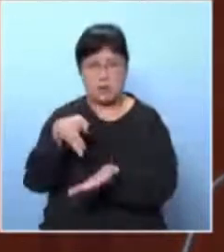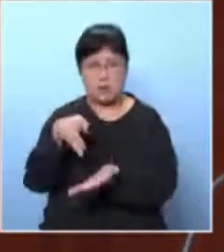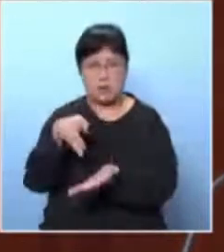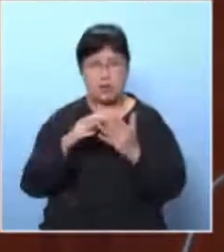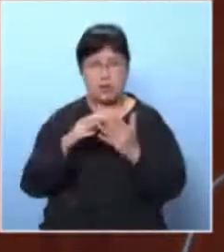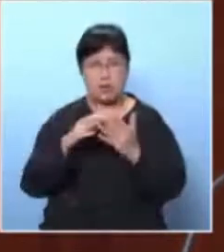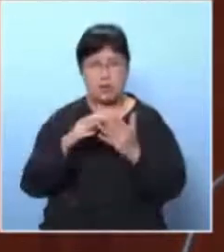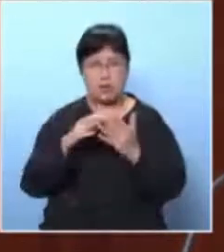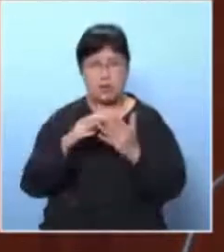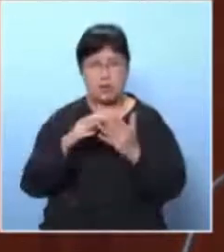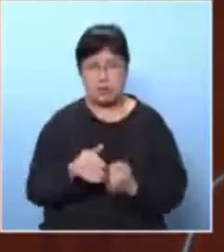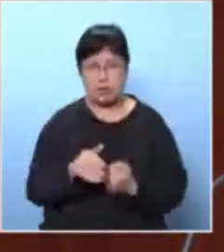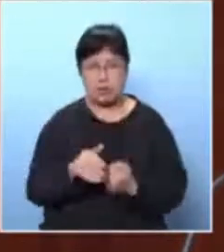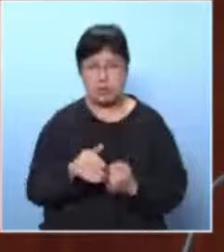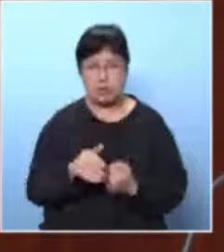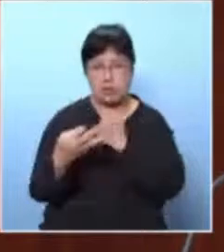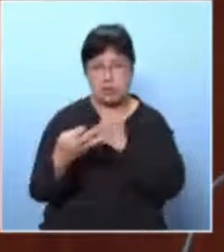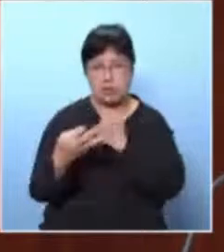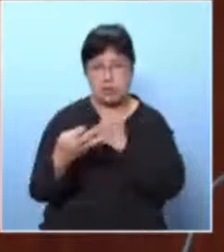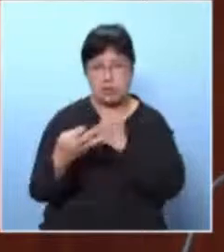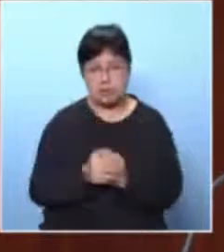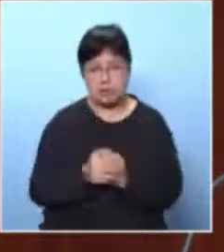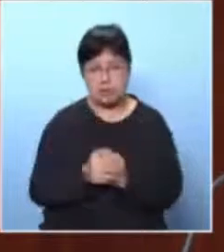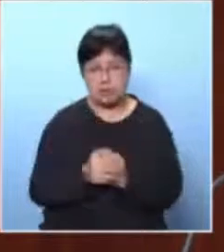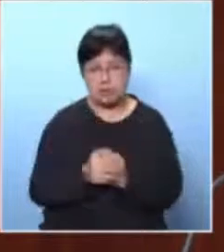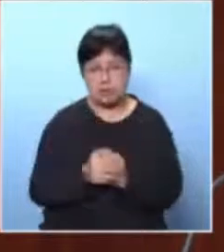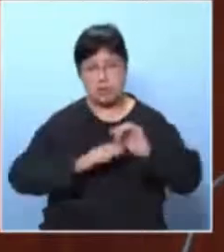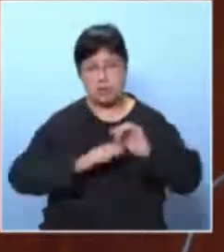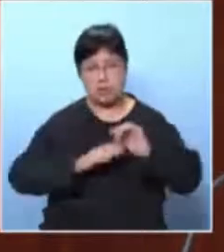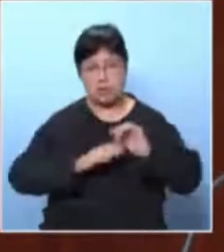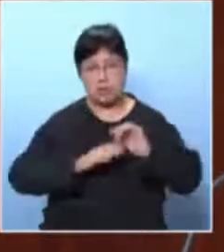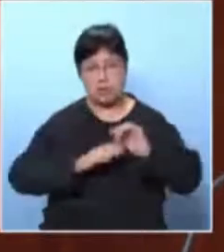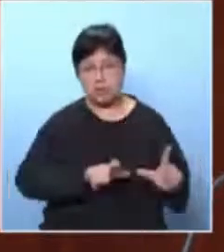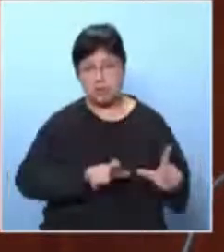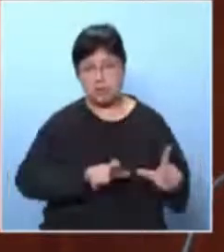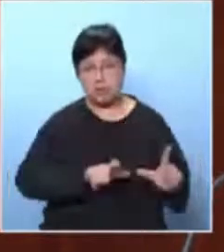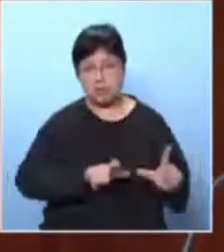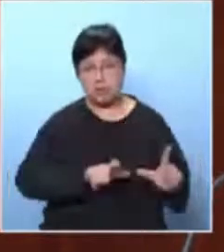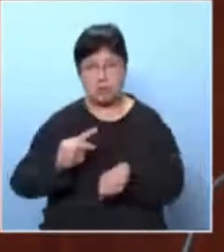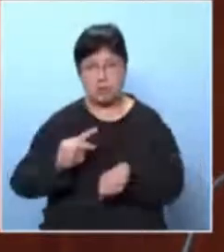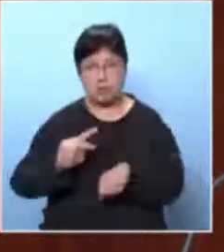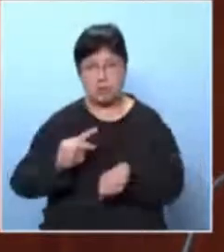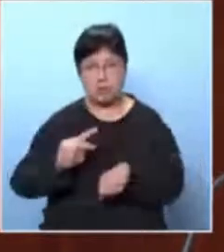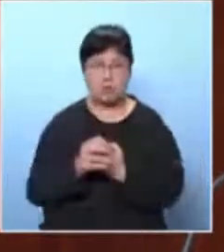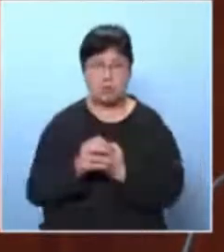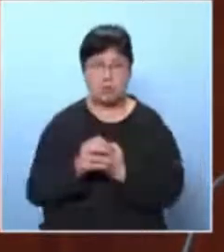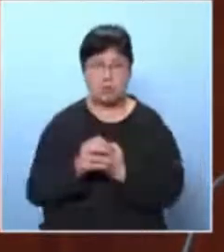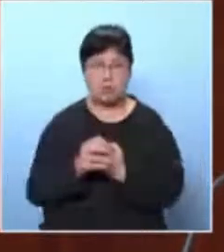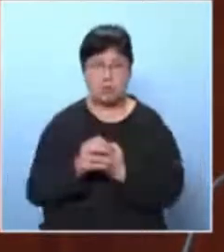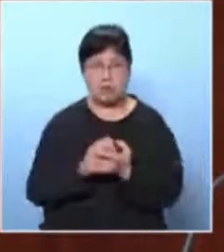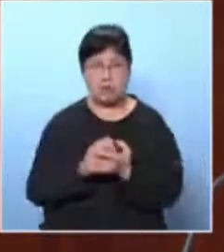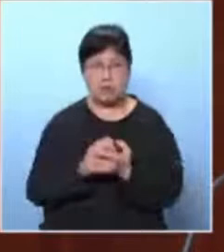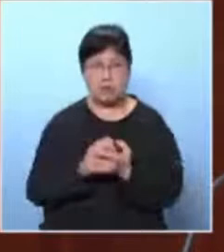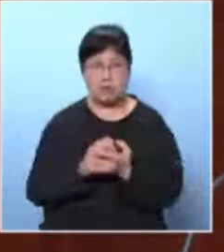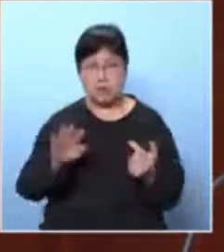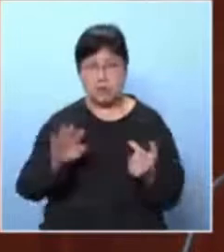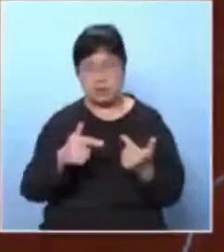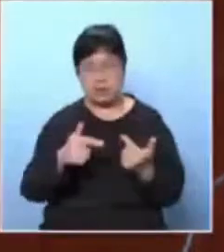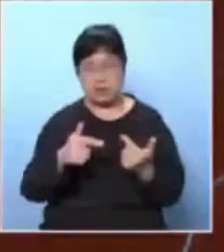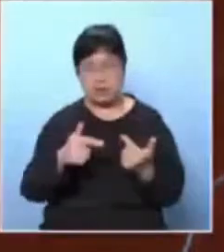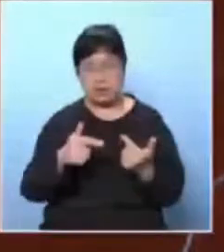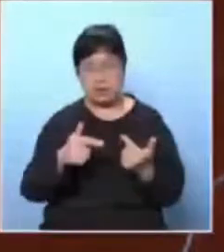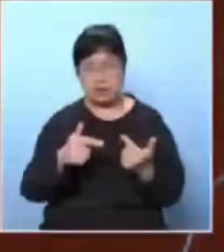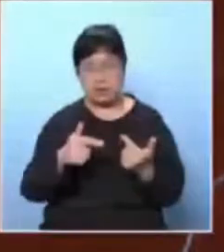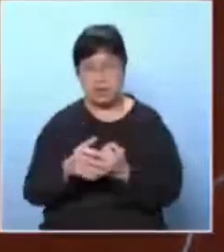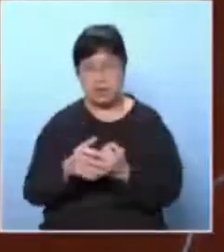Improve quality of life through technology. In 2024-25, the government will inject an